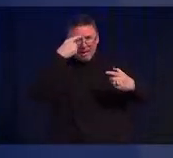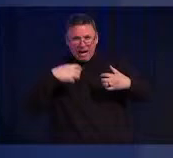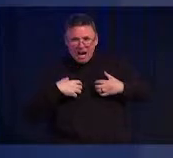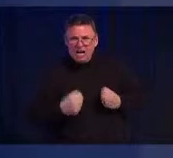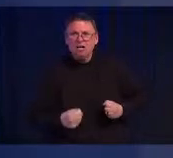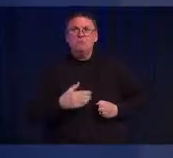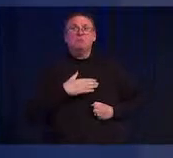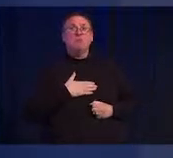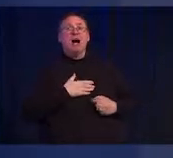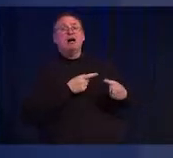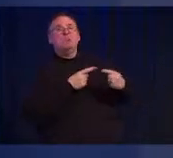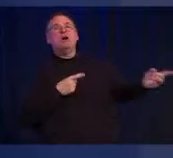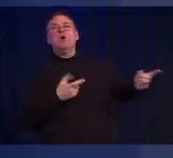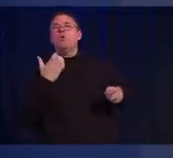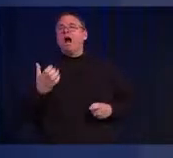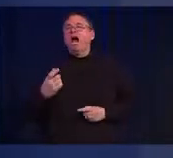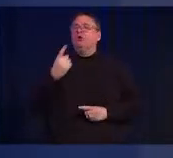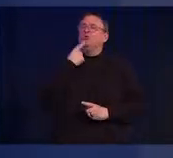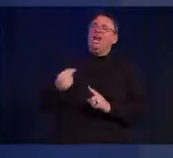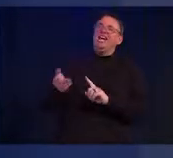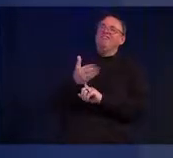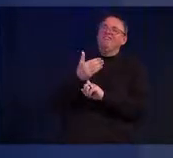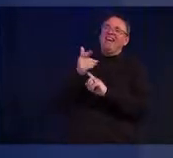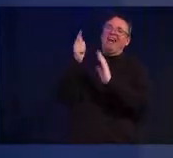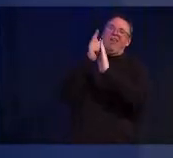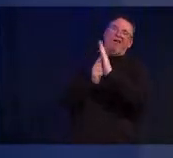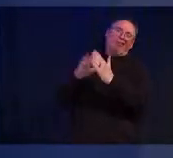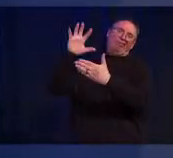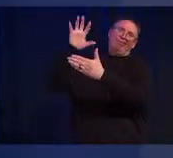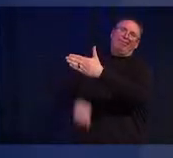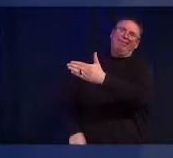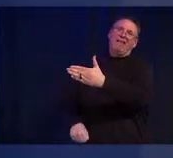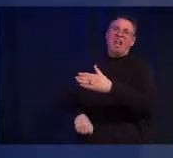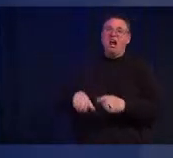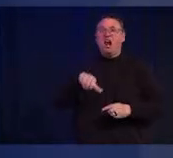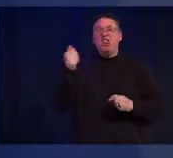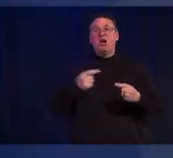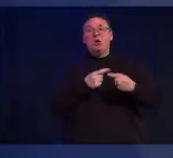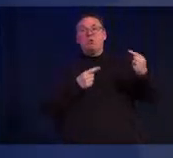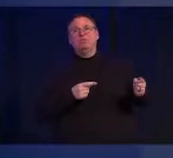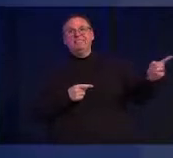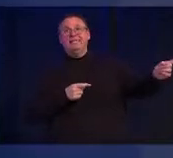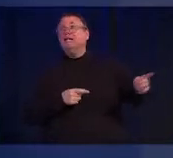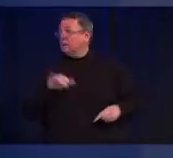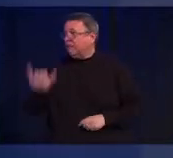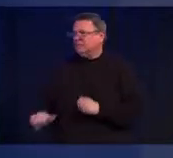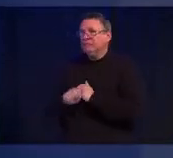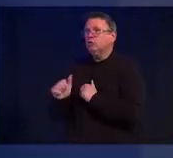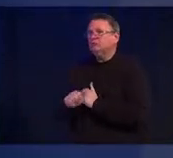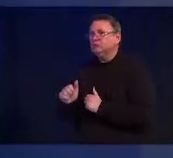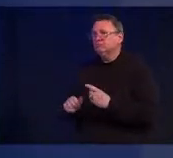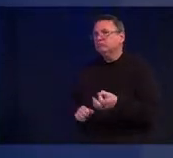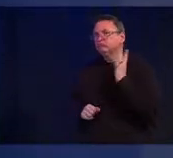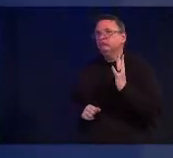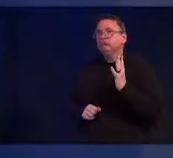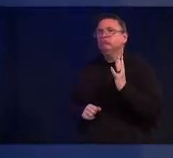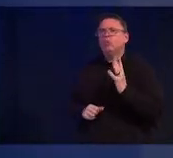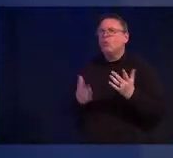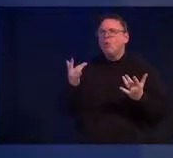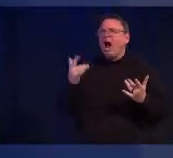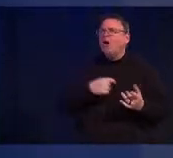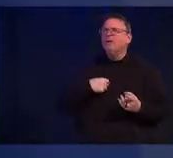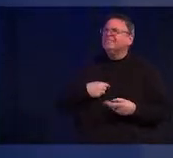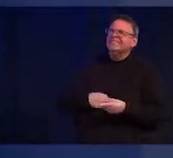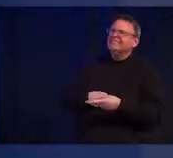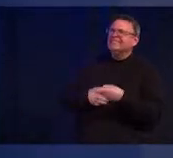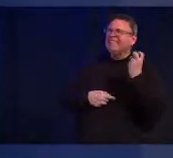red flag laws to go away, or maybe his lieutenant governor opponent, and that is dangerous. Why would we take away something that the state of